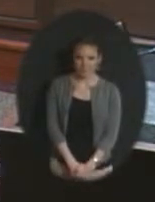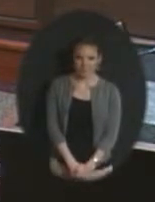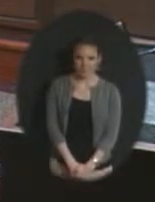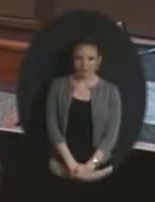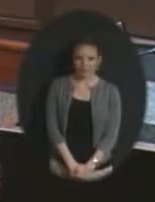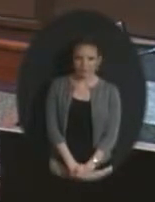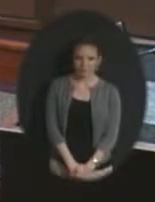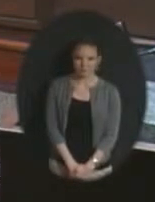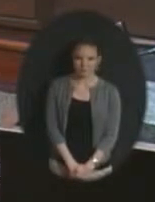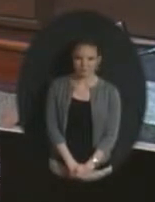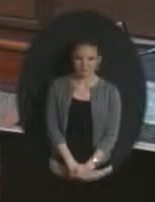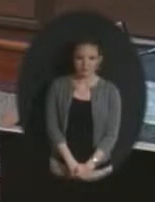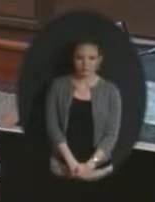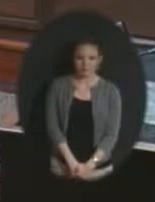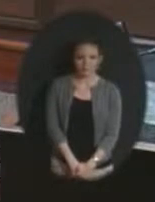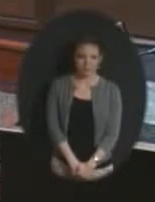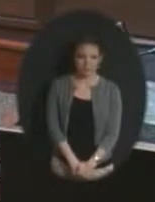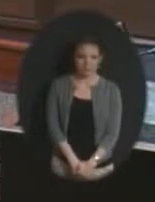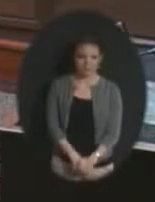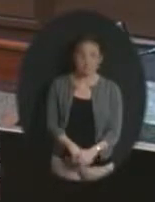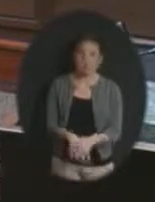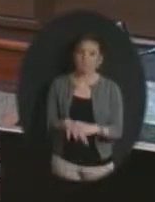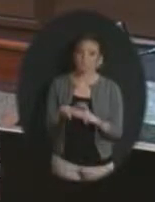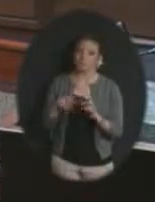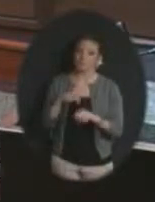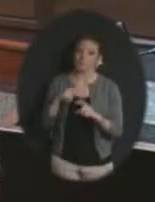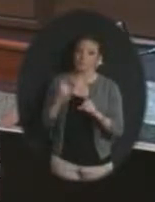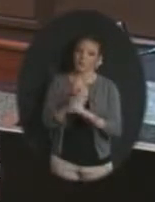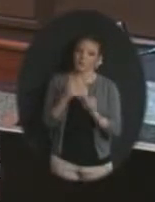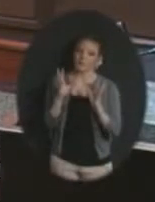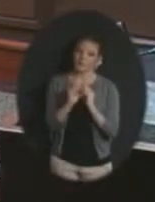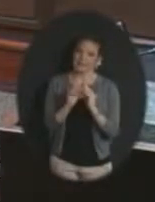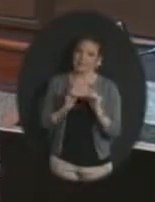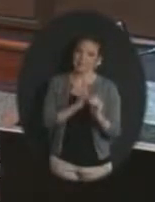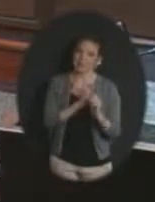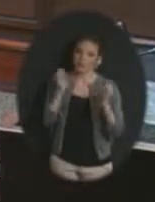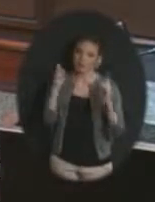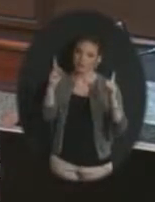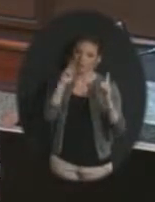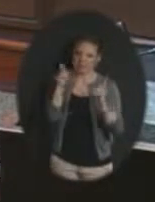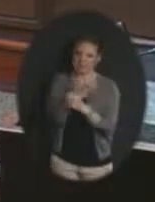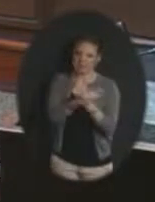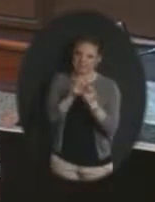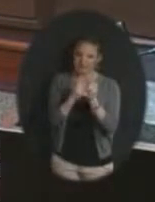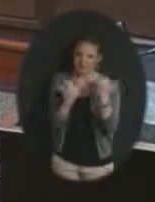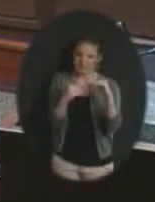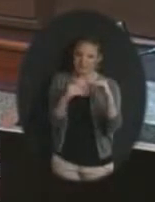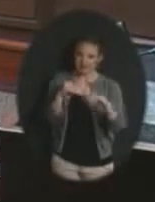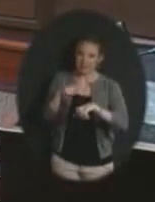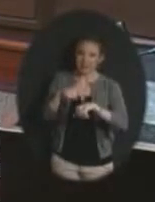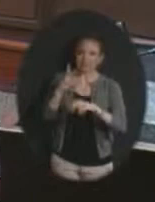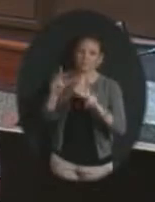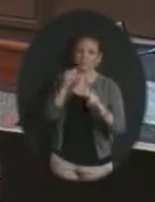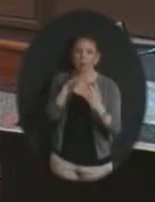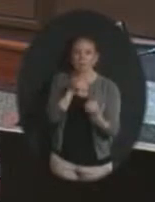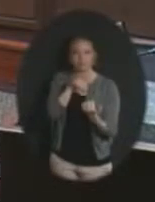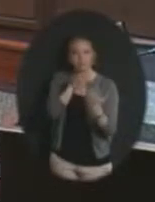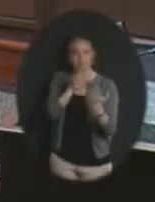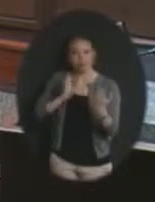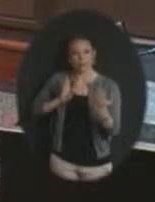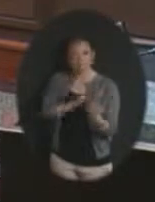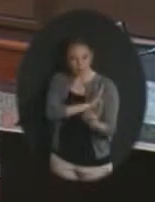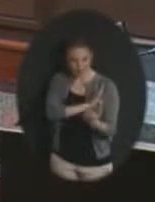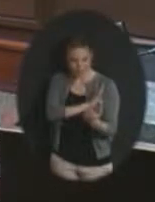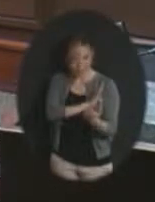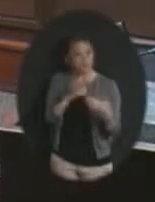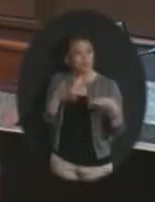at each regular meeting the Board of Education reserves limited time for individuals wishing to address the Board we